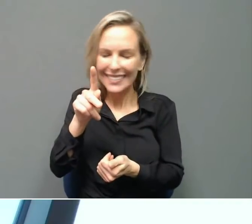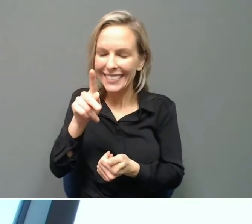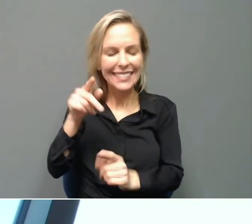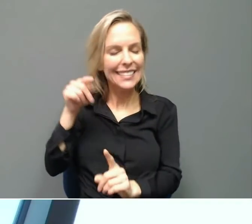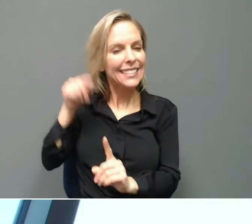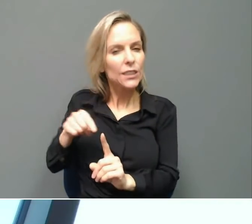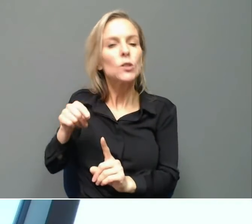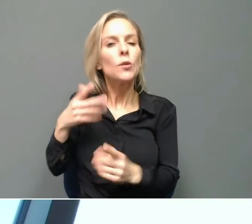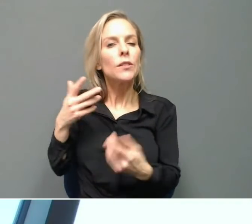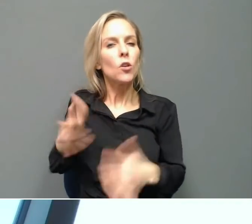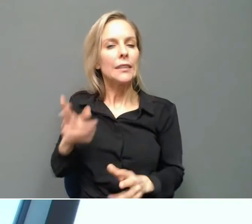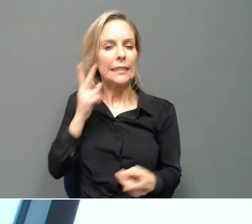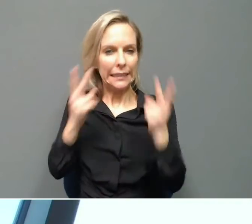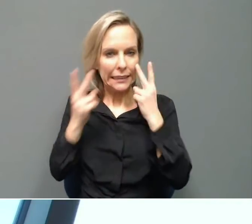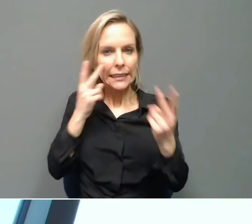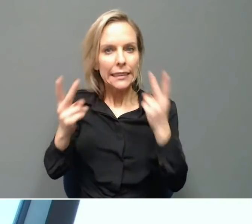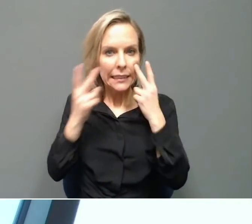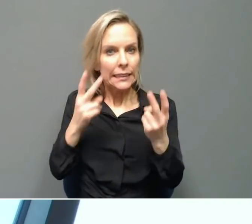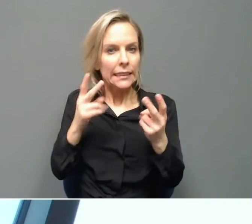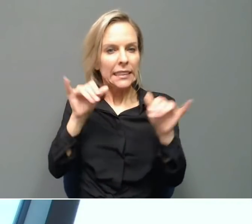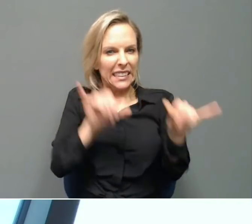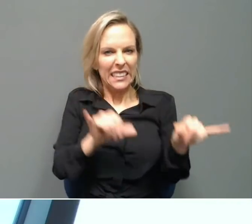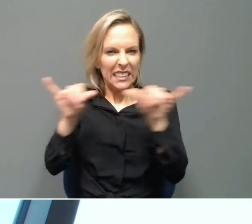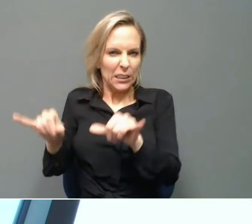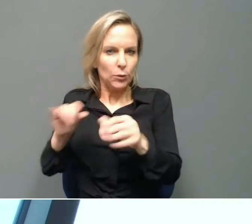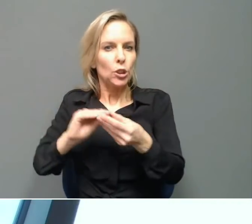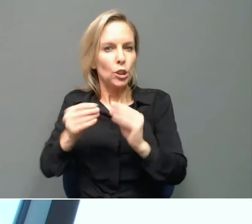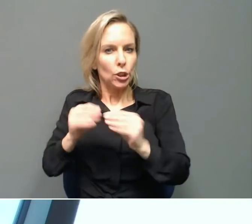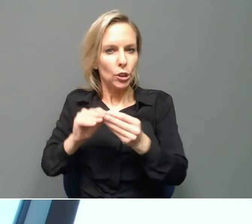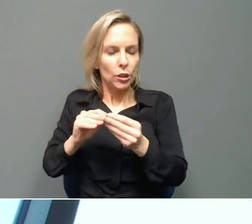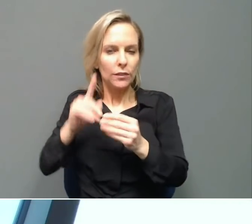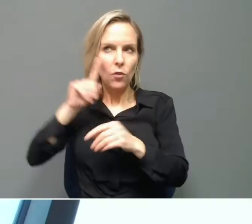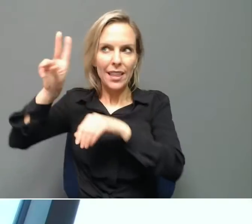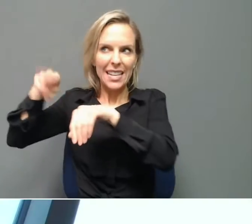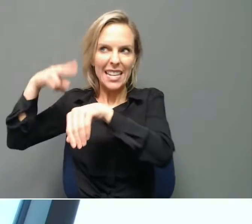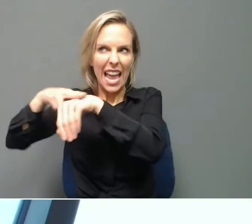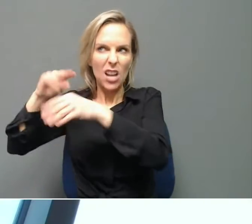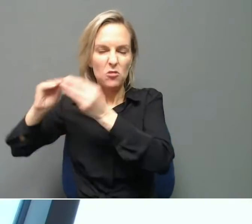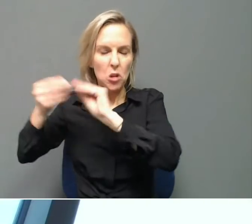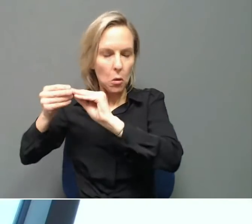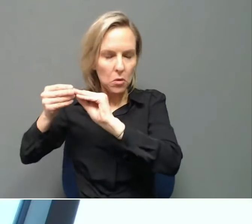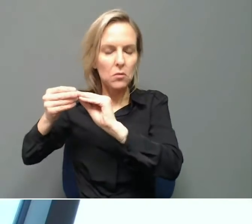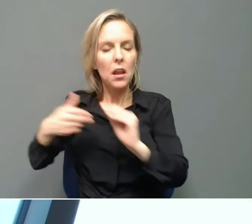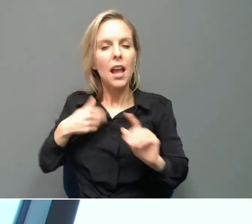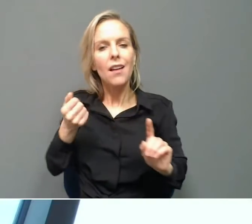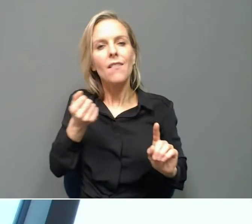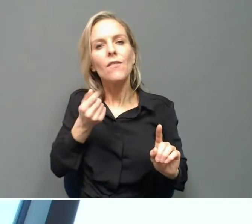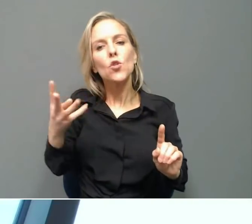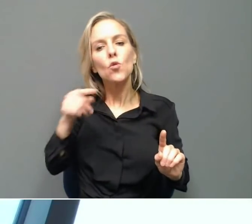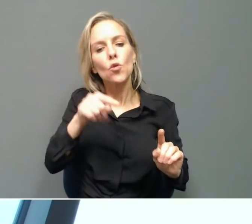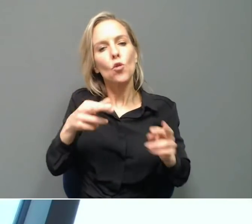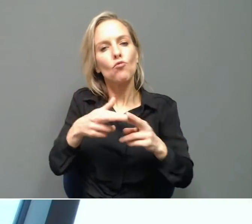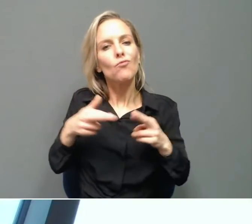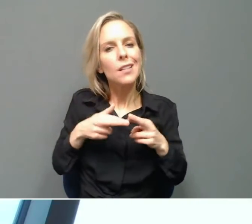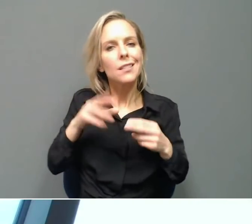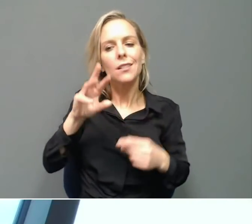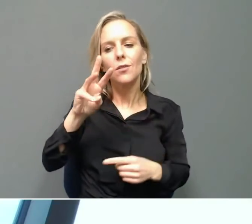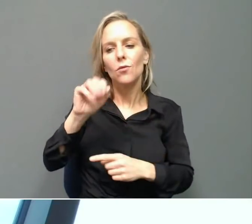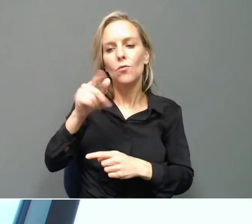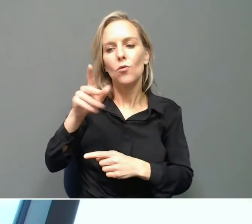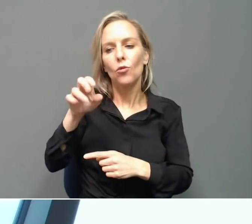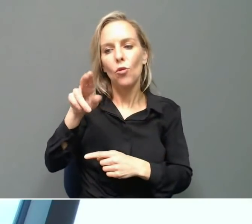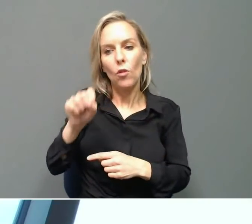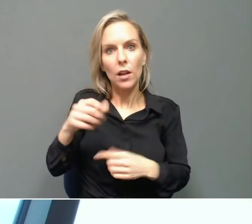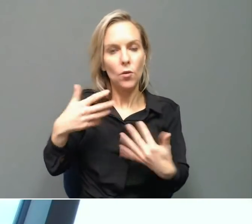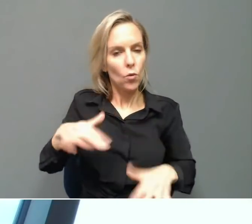seen similar numbers to the national numbers, although we did have a couple regions with Walgreens that had significantly higher